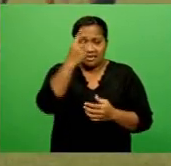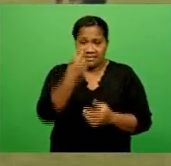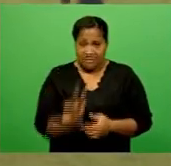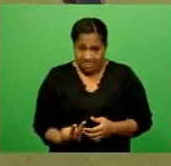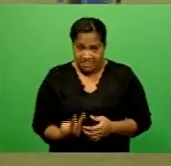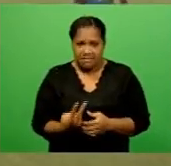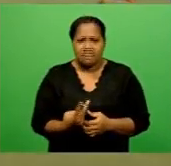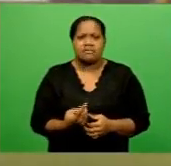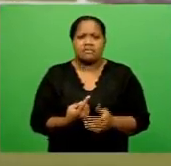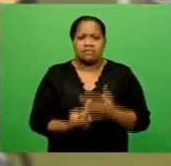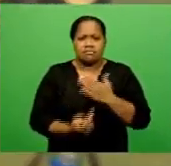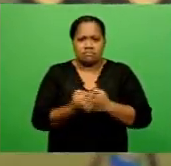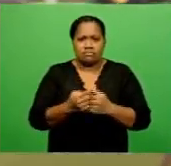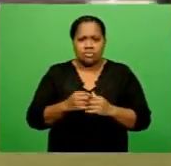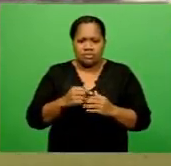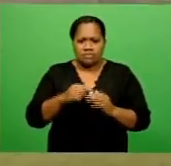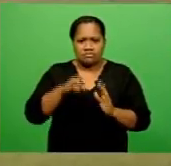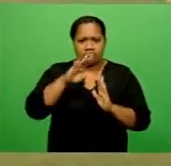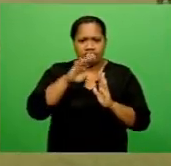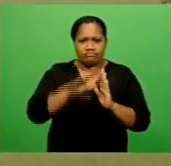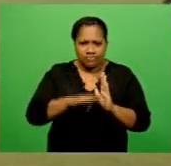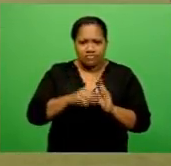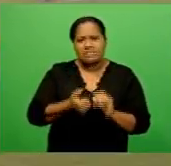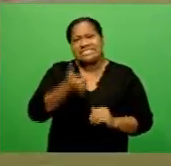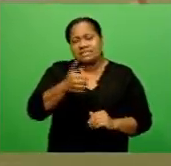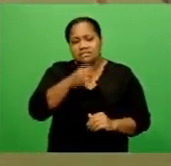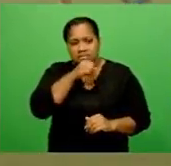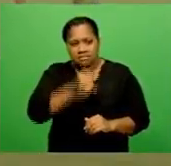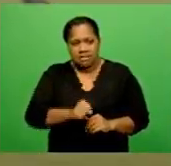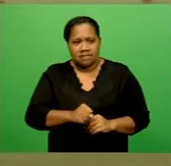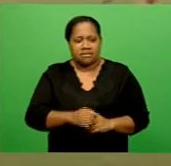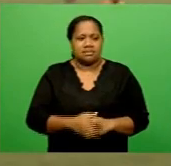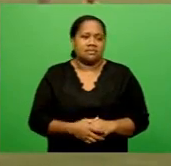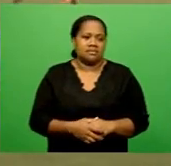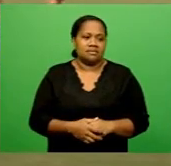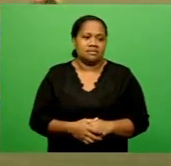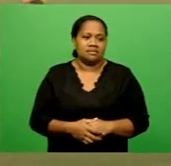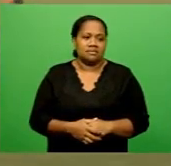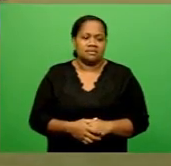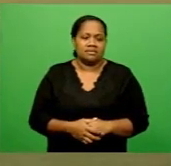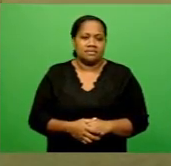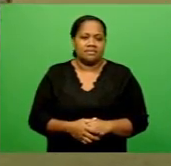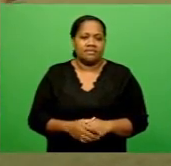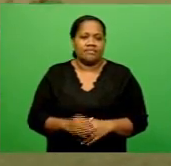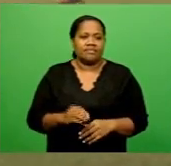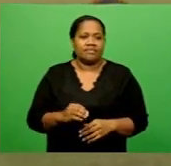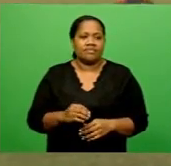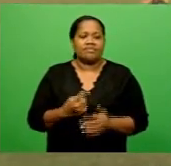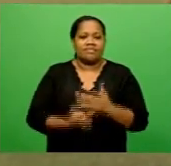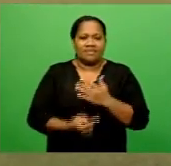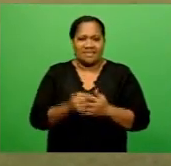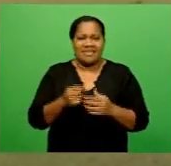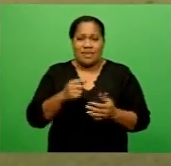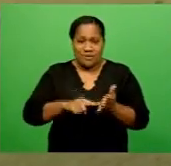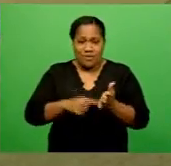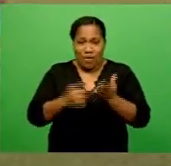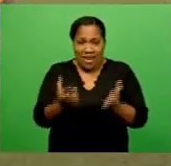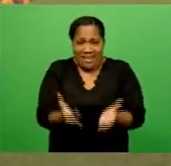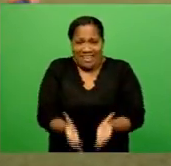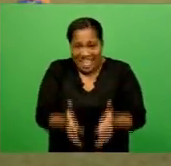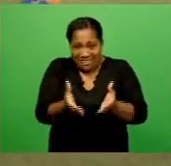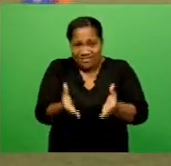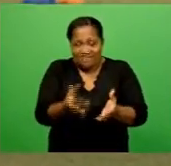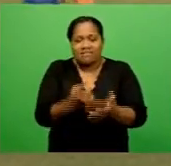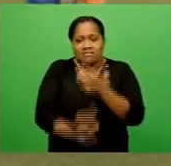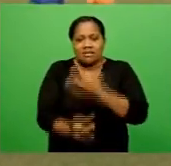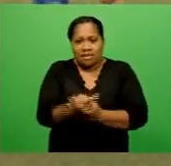they were reduced to 6 men following a late tackle. But handling errors also played a huge part as both teams